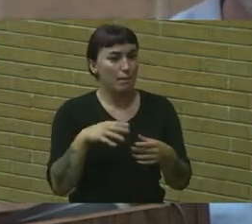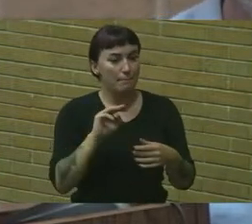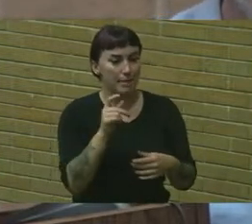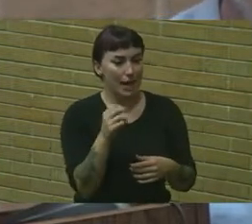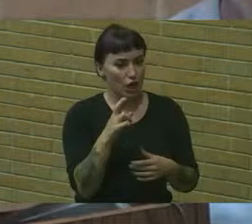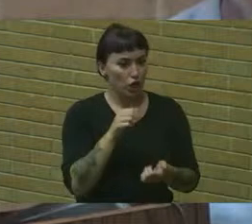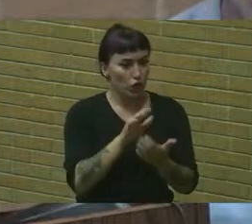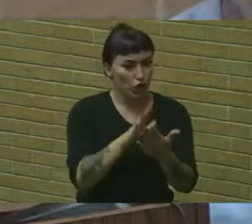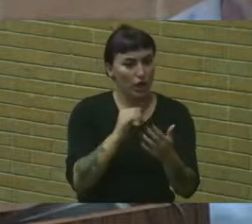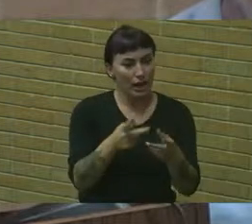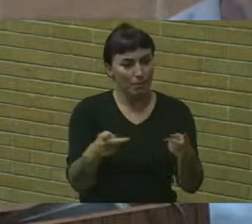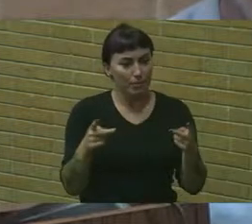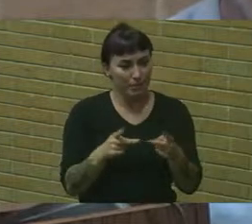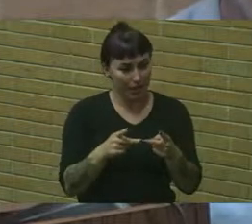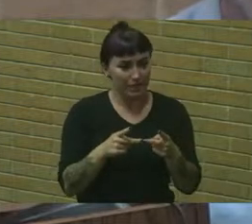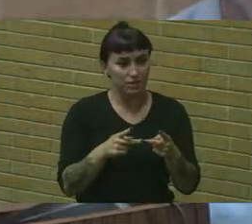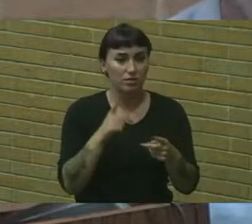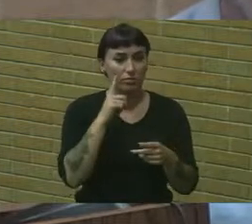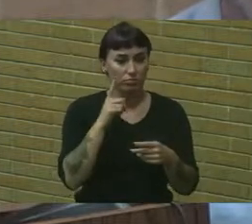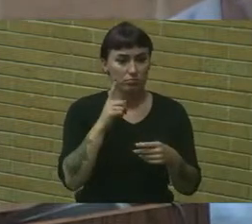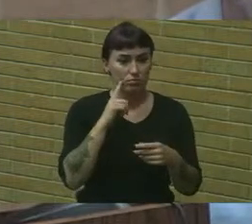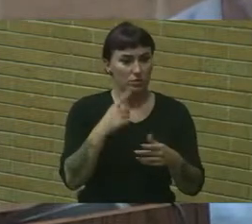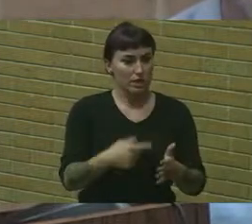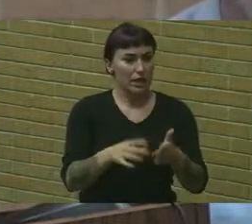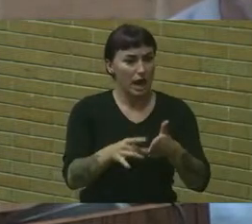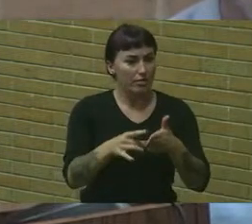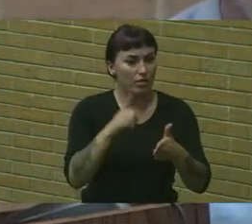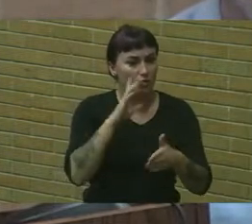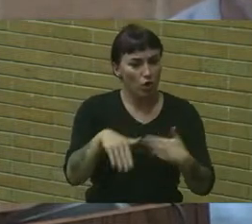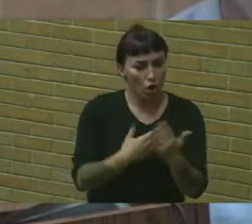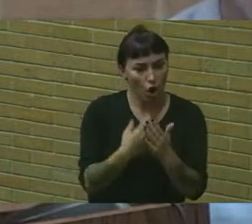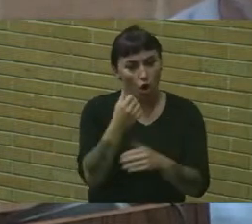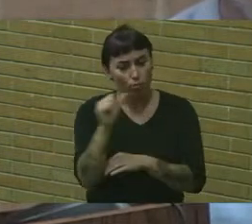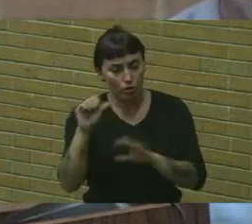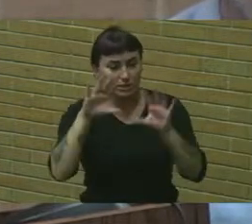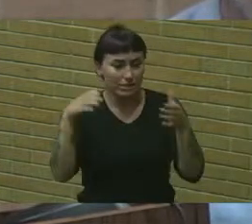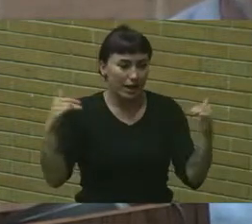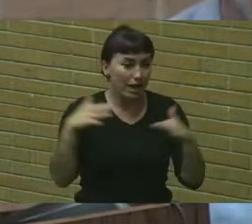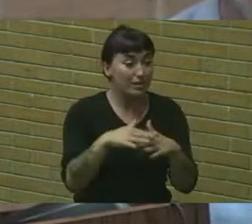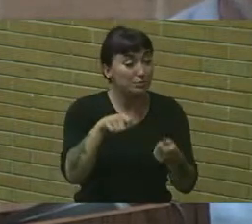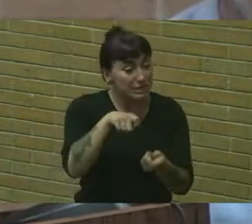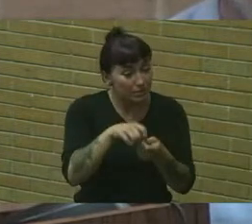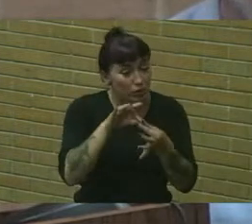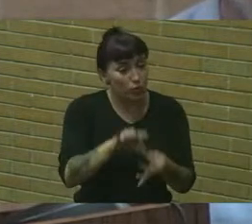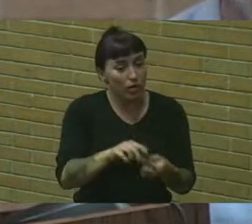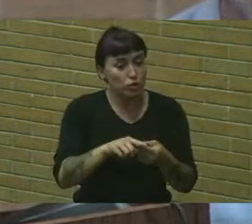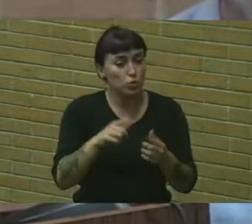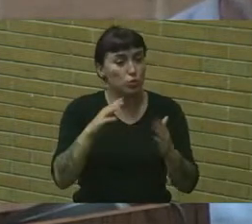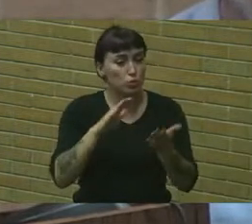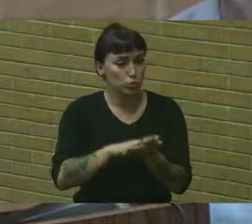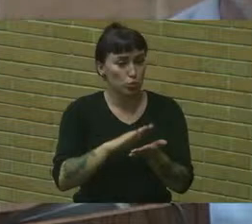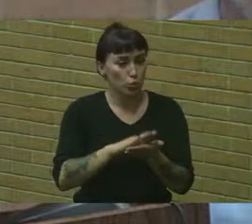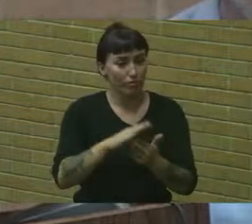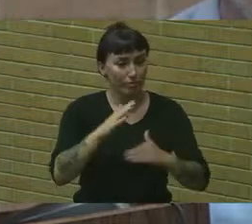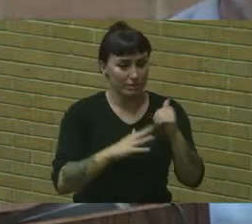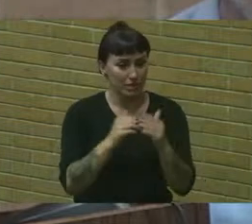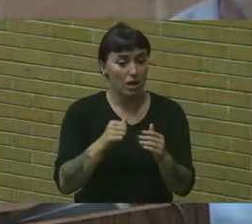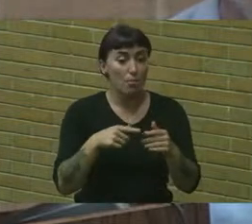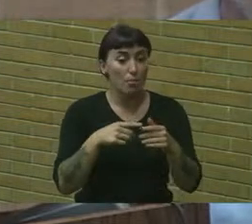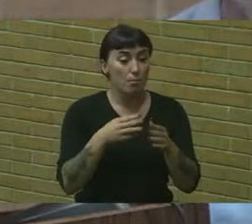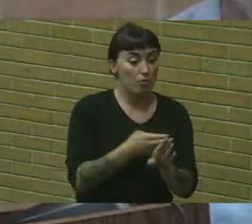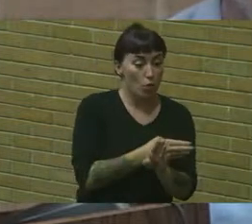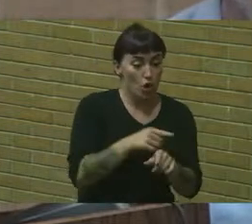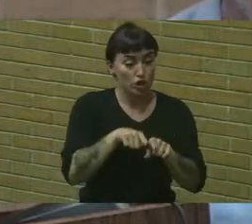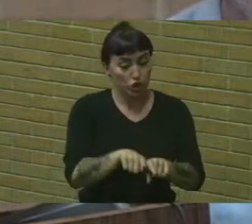all protests, rallies, gatherings, specifically related to school facilities before, during, and